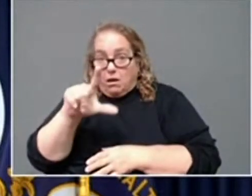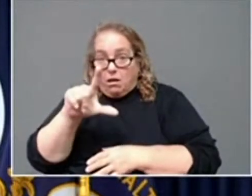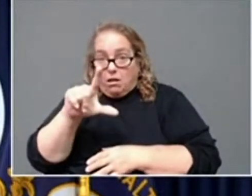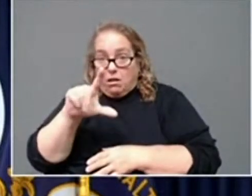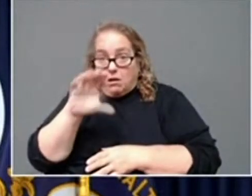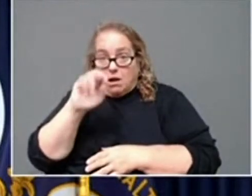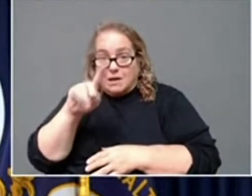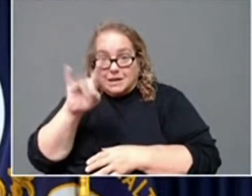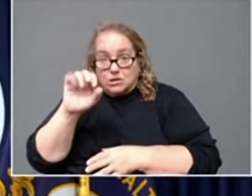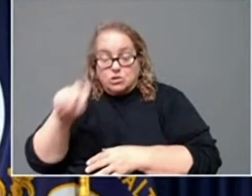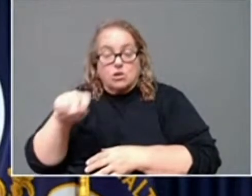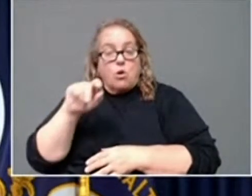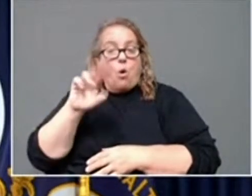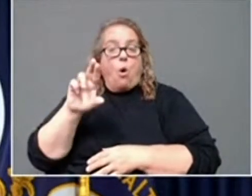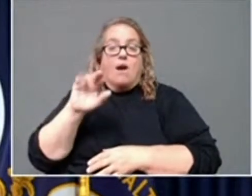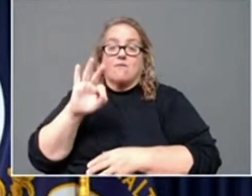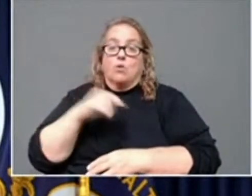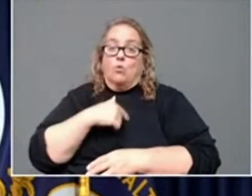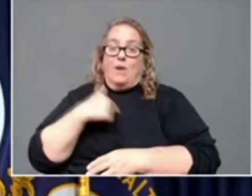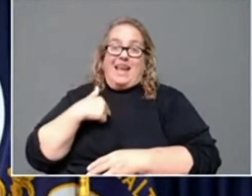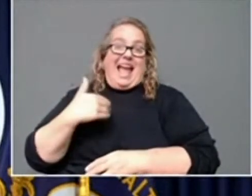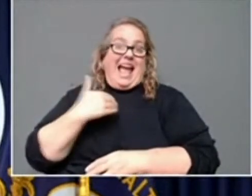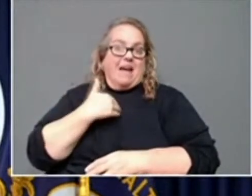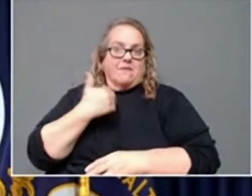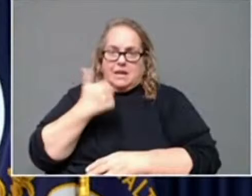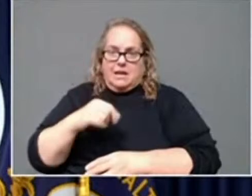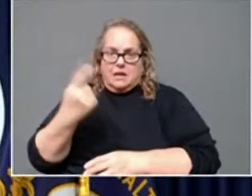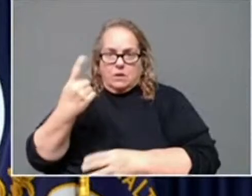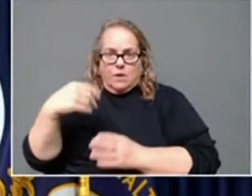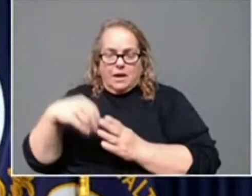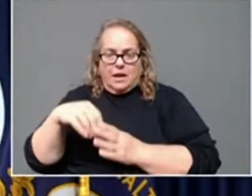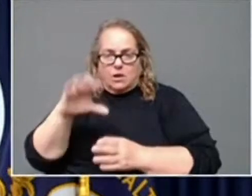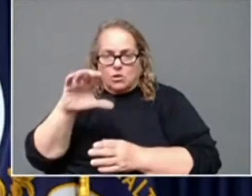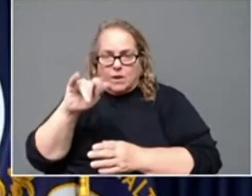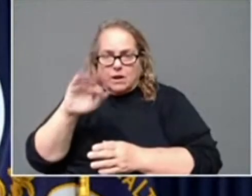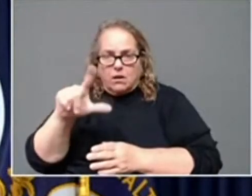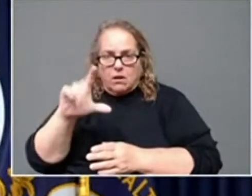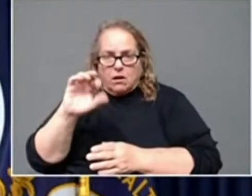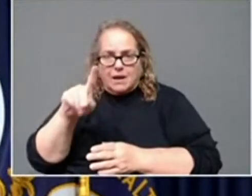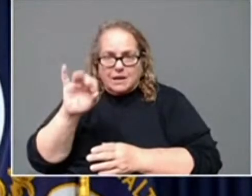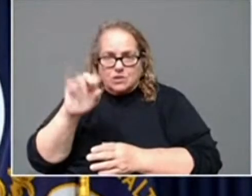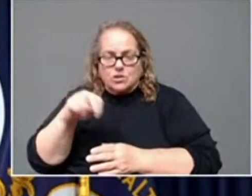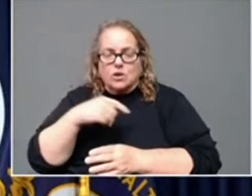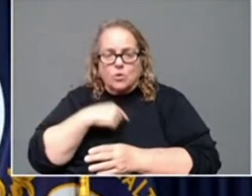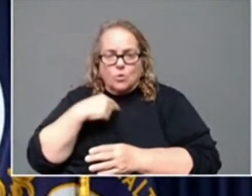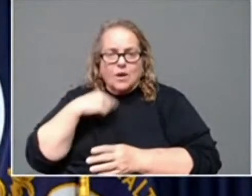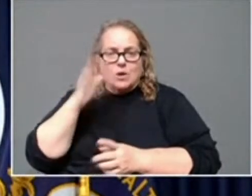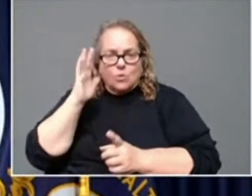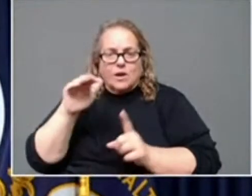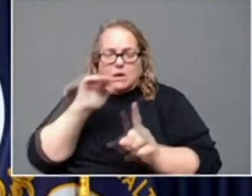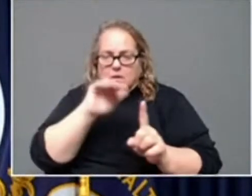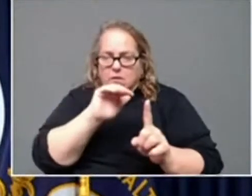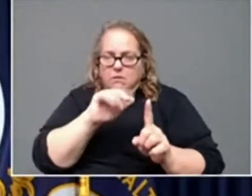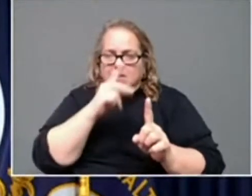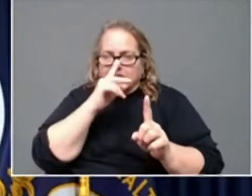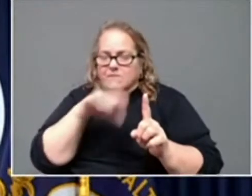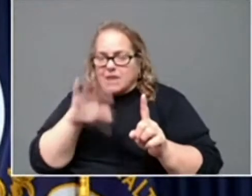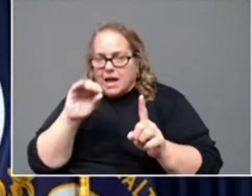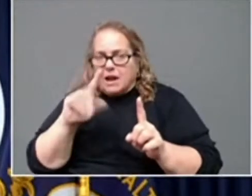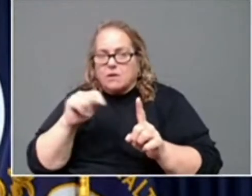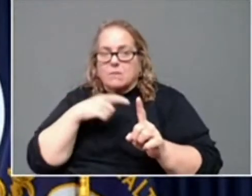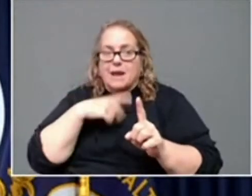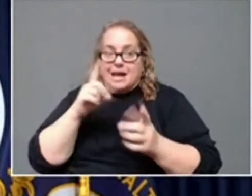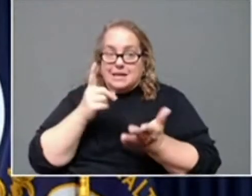individuals in critical condition. That's certainly something that we can and will reach out for. I've also talked to Connie Smith,